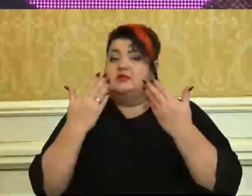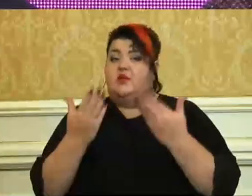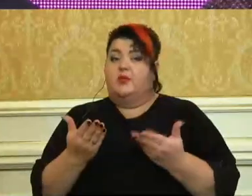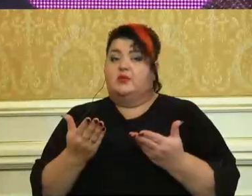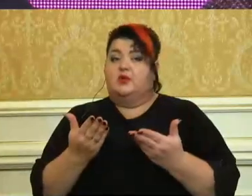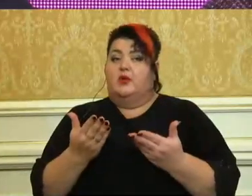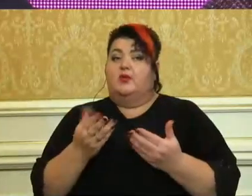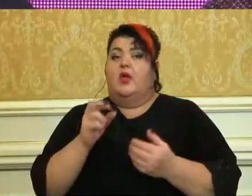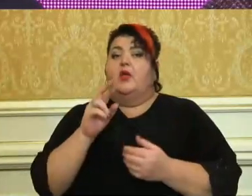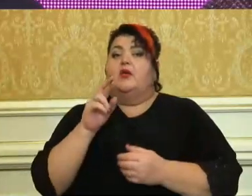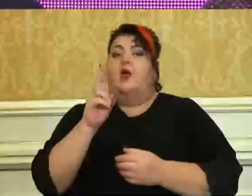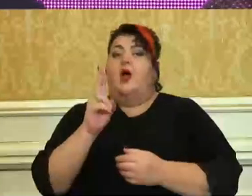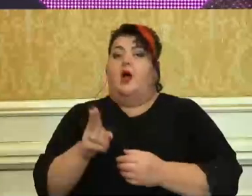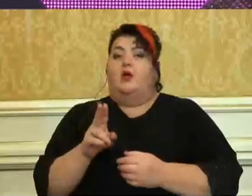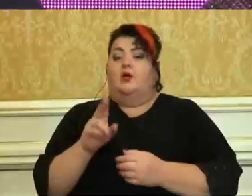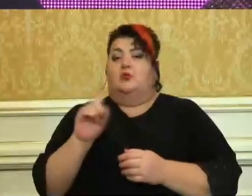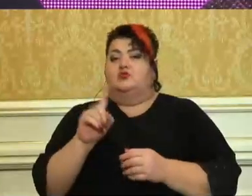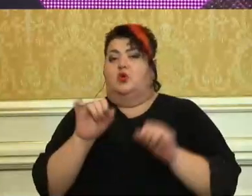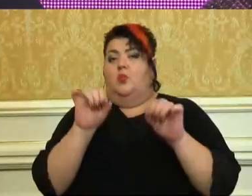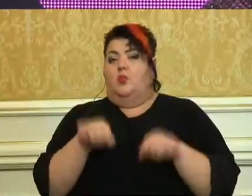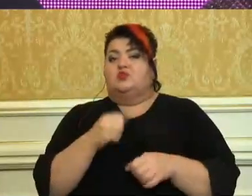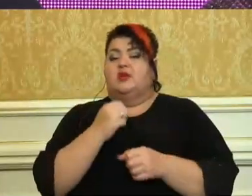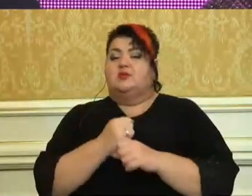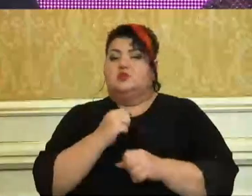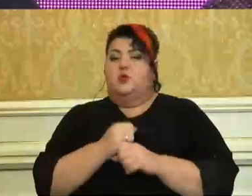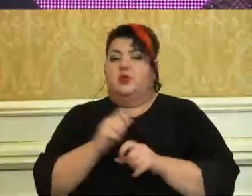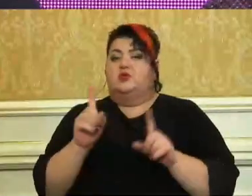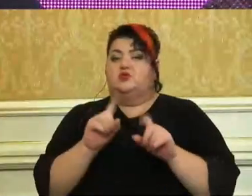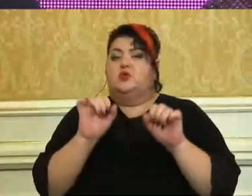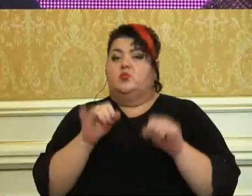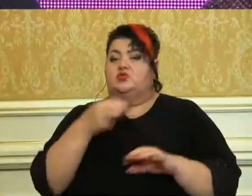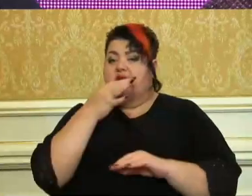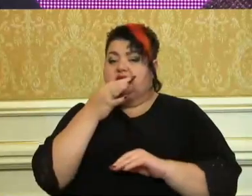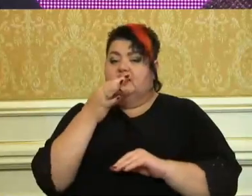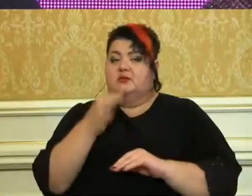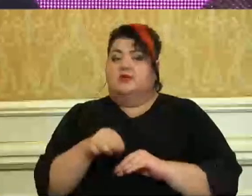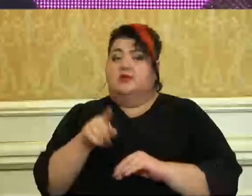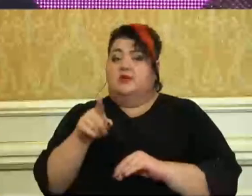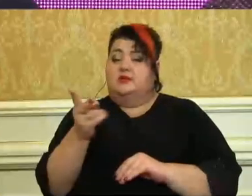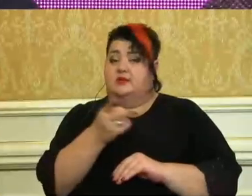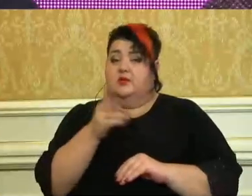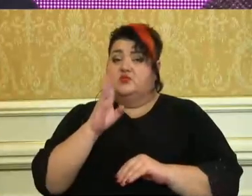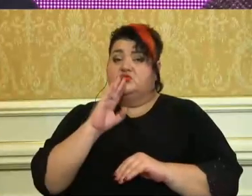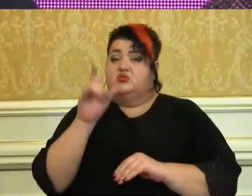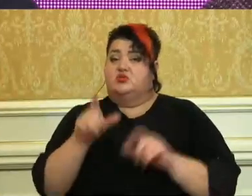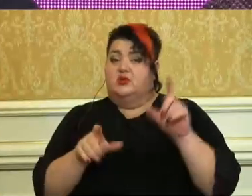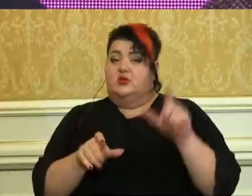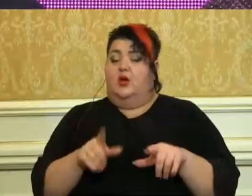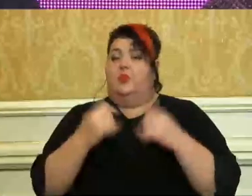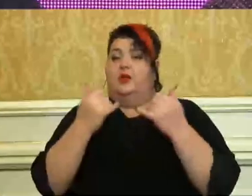best recommendations to start with the cleaners position. So well, I would like to say what we can say to